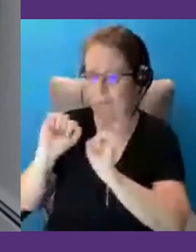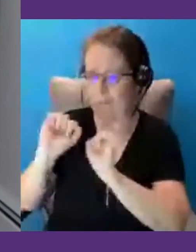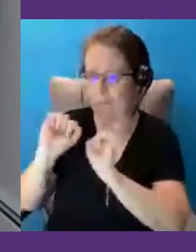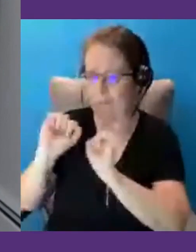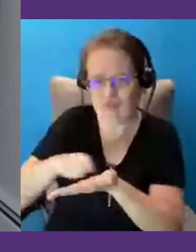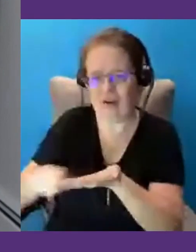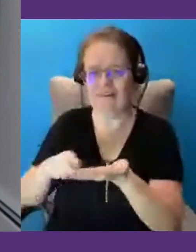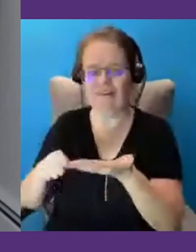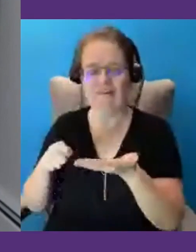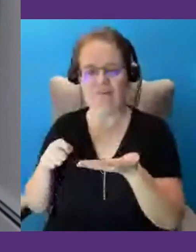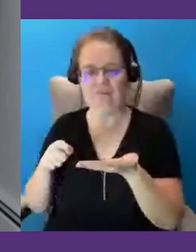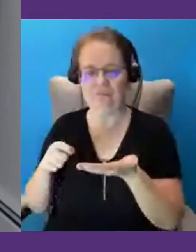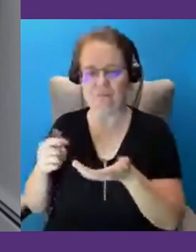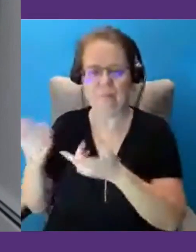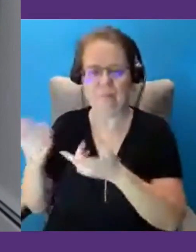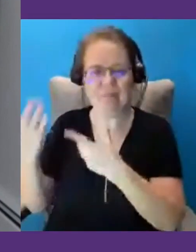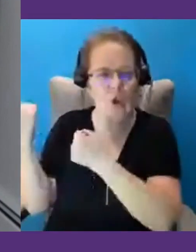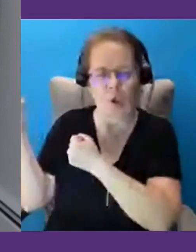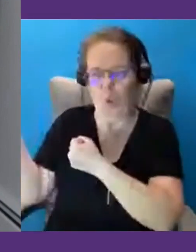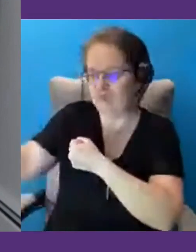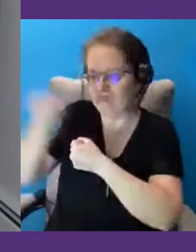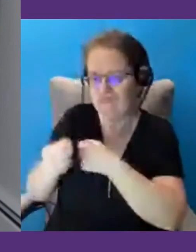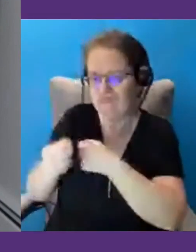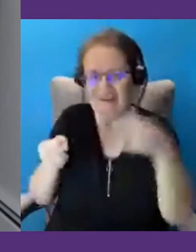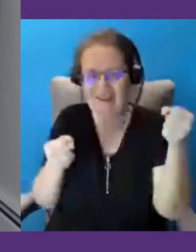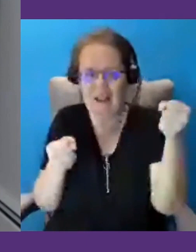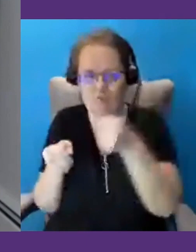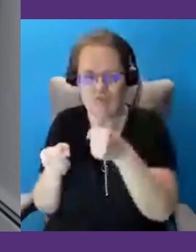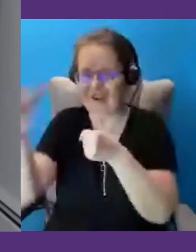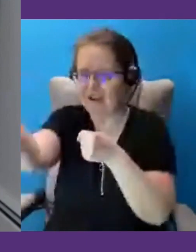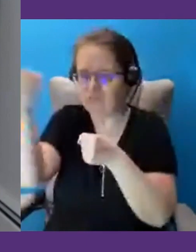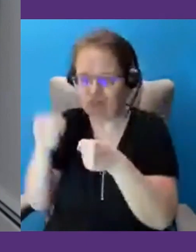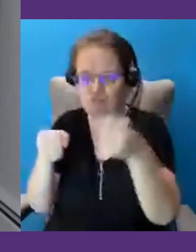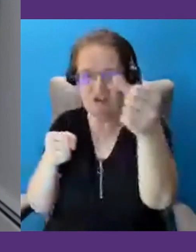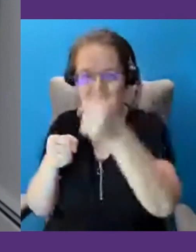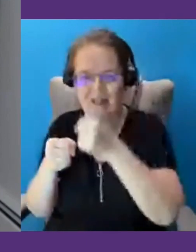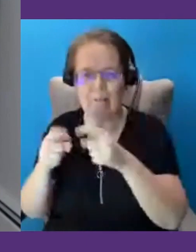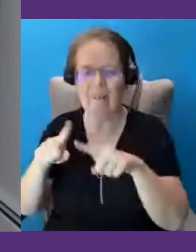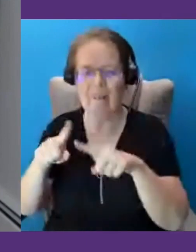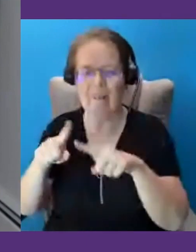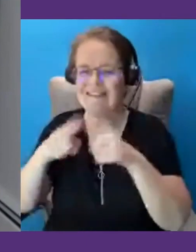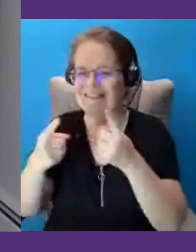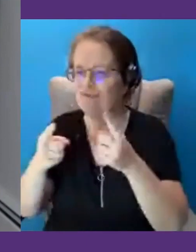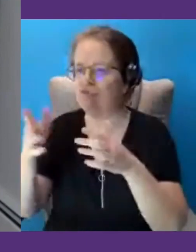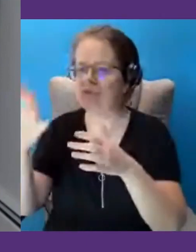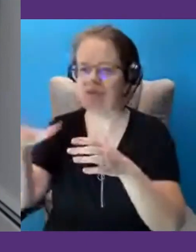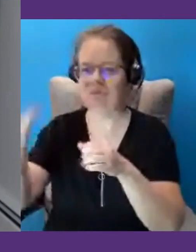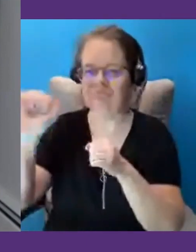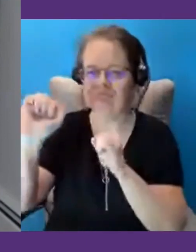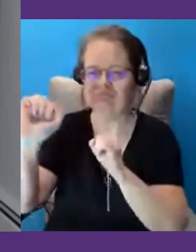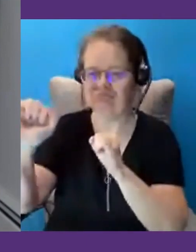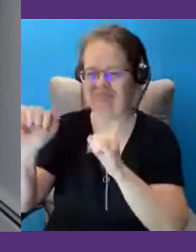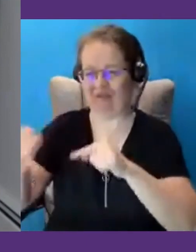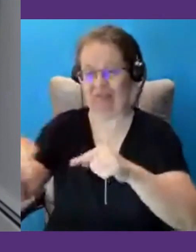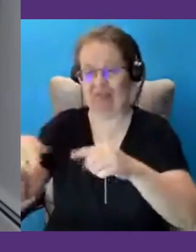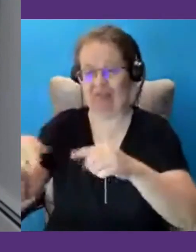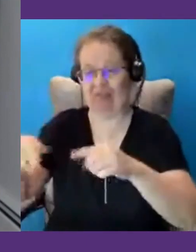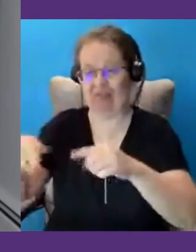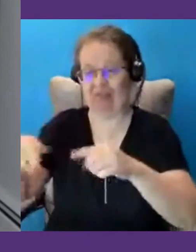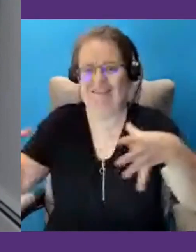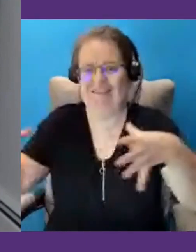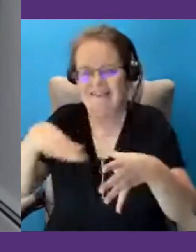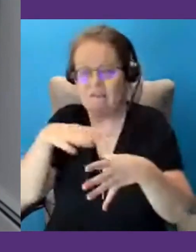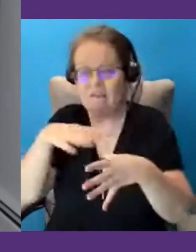about bringing people in from all different sort of corners of this space, because they've never done this